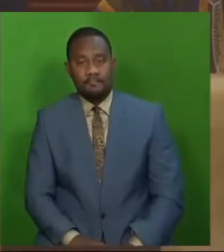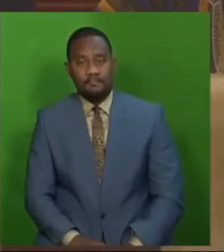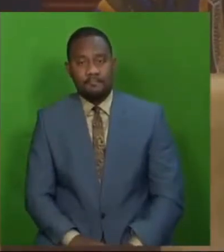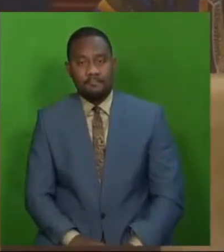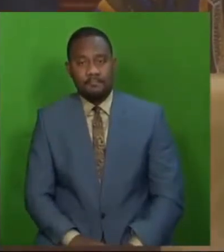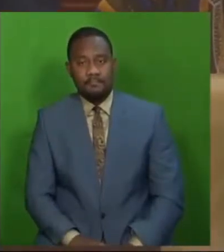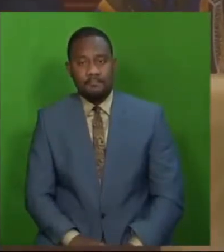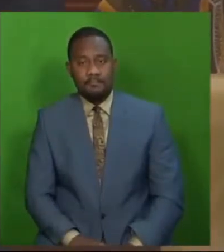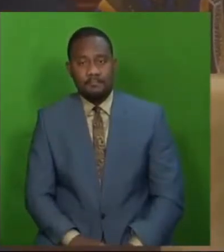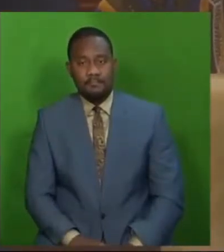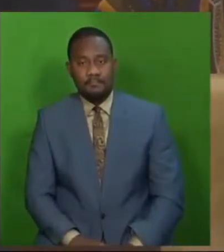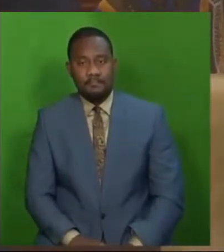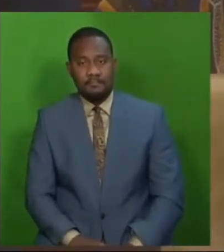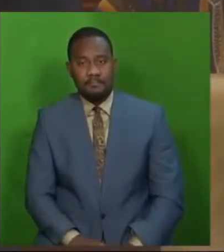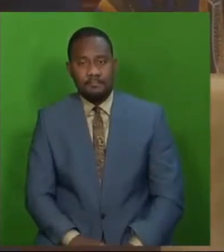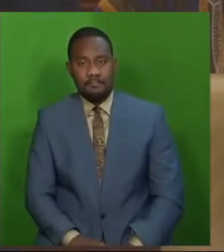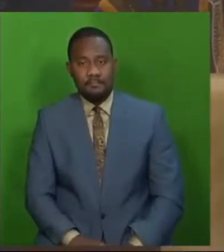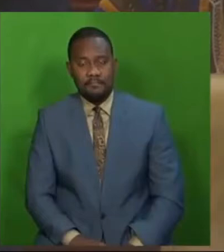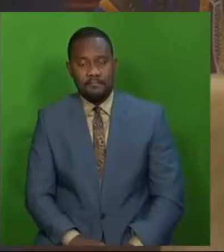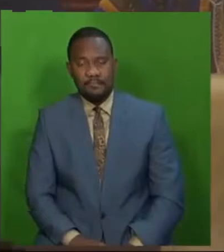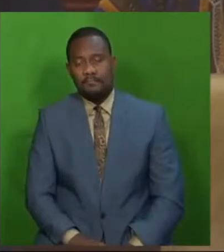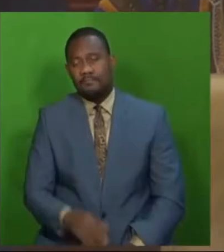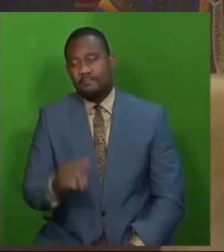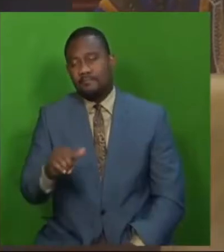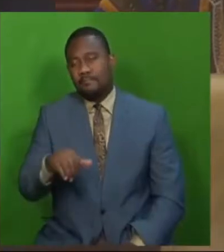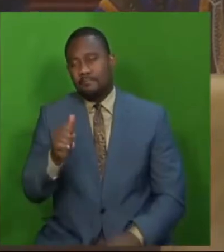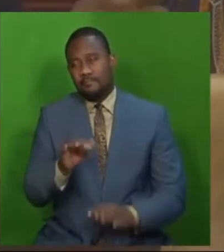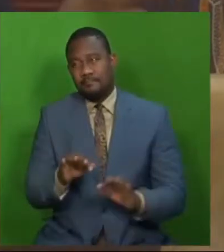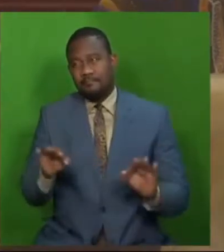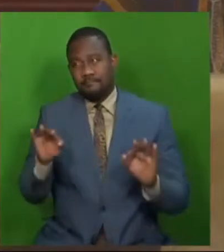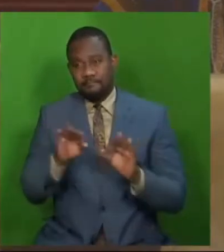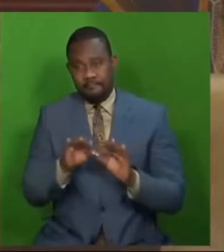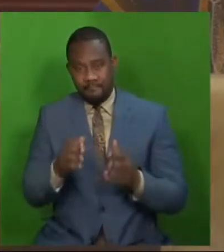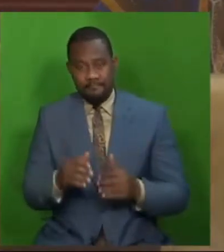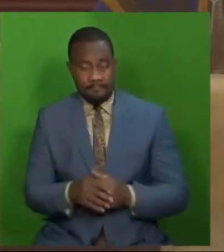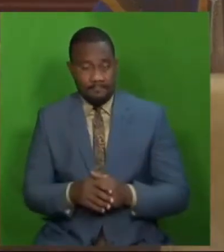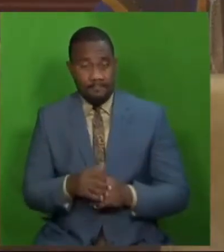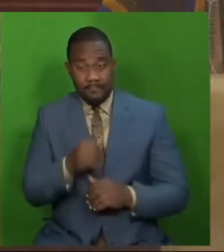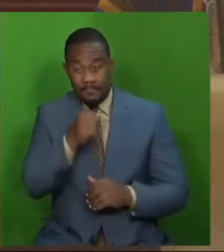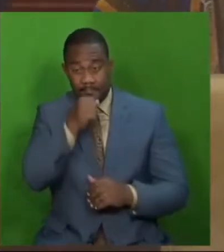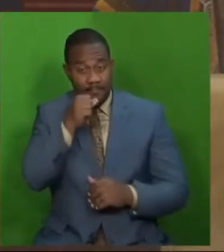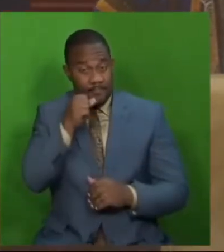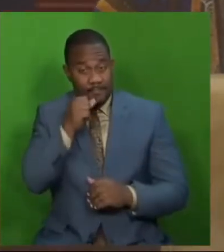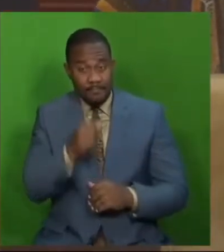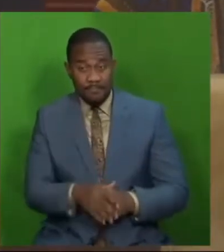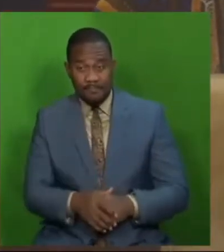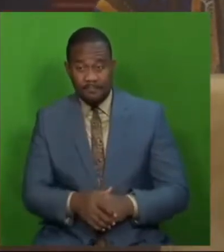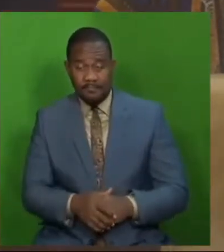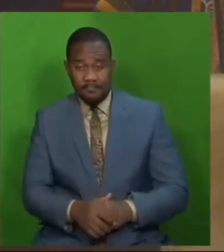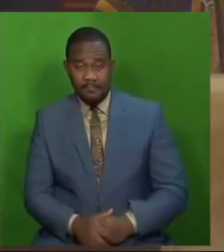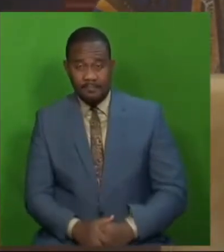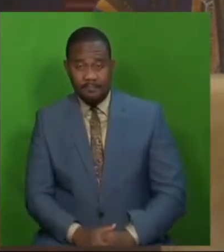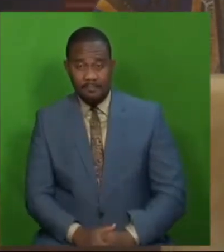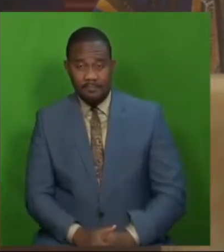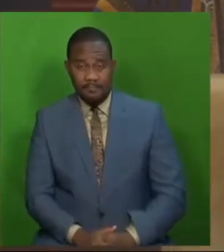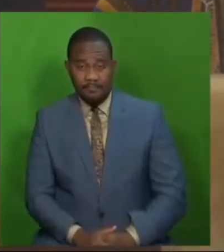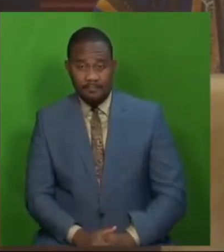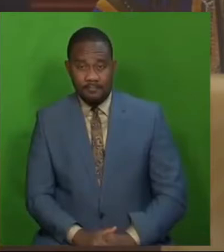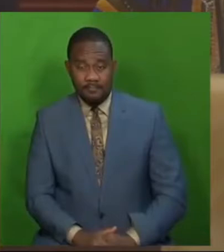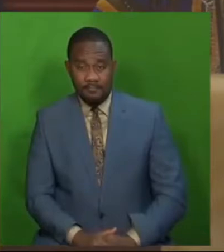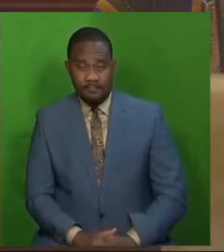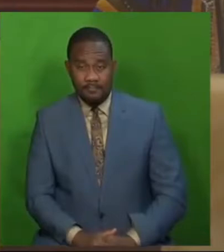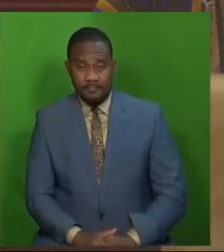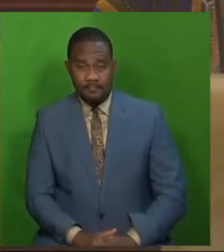another important aspect of our economy, agriculture. Mr. Speaker,